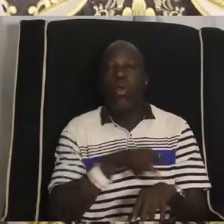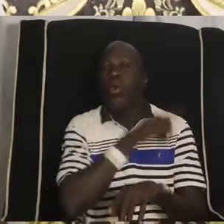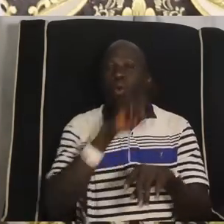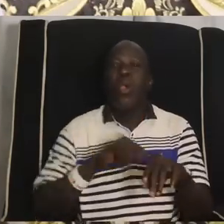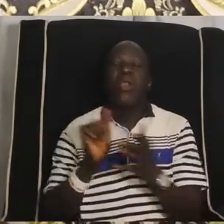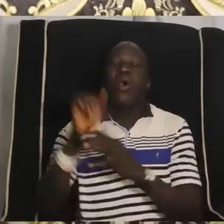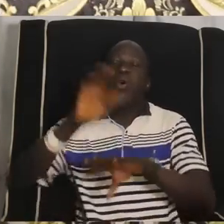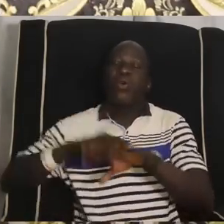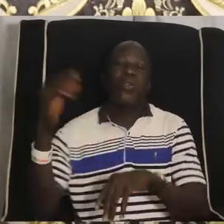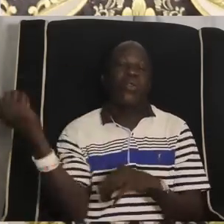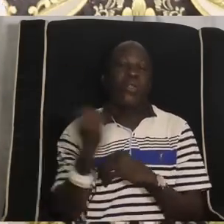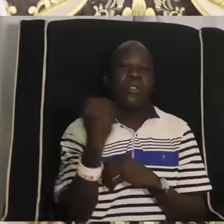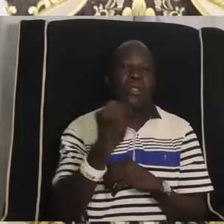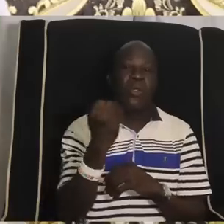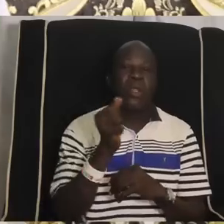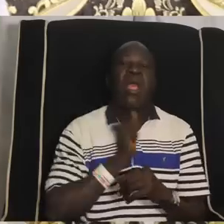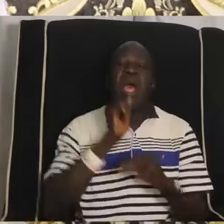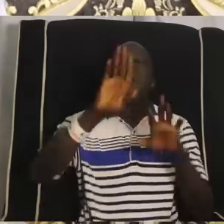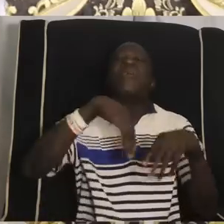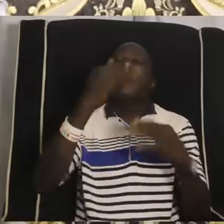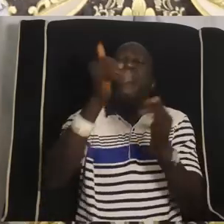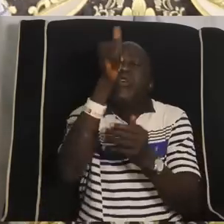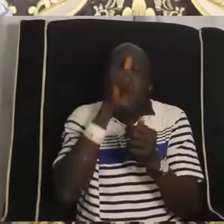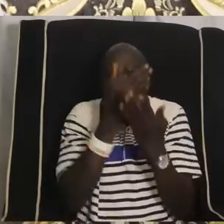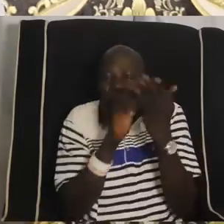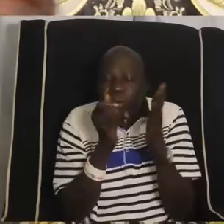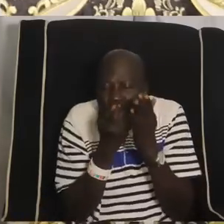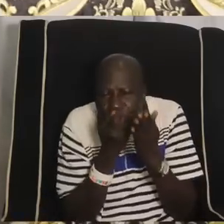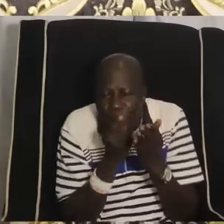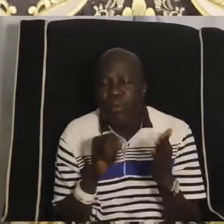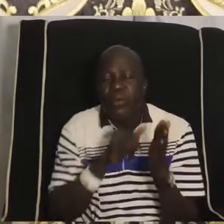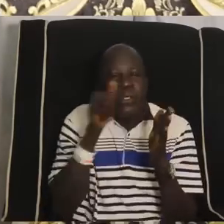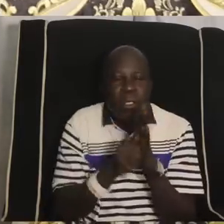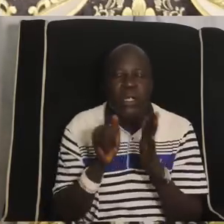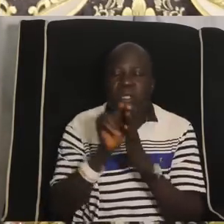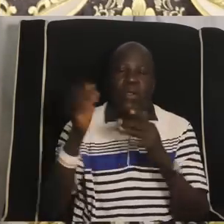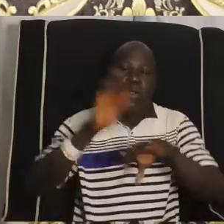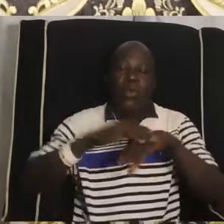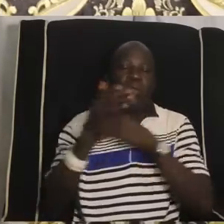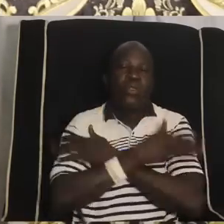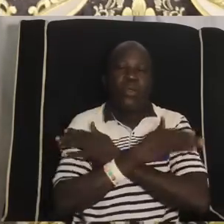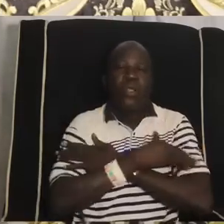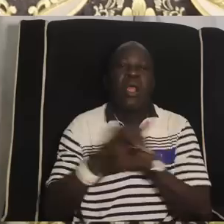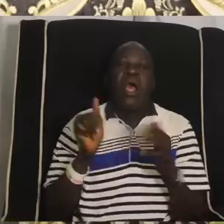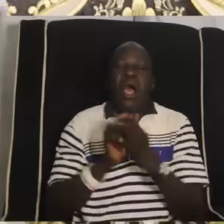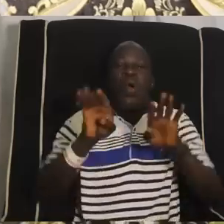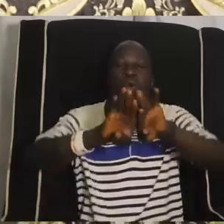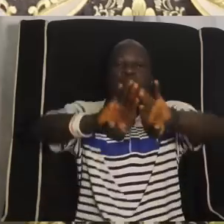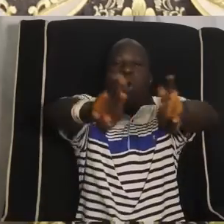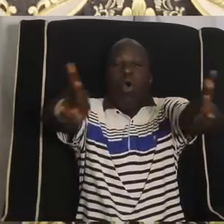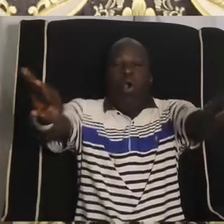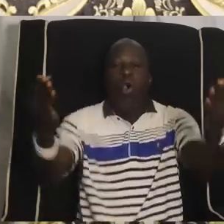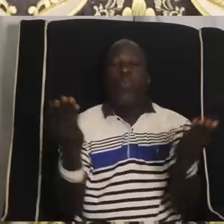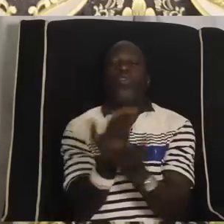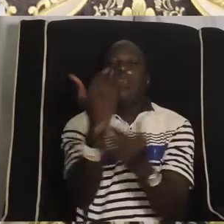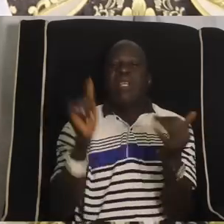the other Saturday. On Saturday. My follow Siri there. I'll give you a few secrets. Toba the Sunday. Toba God just beg you. My wife also I want. I will not